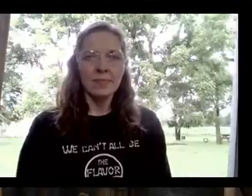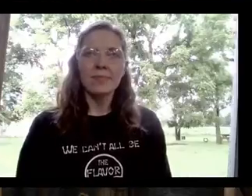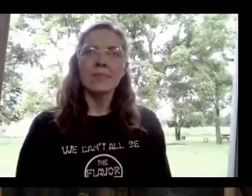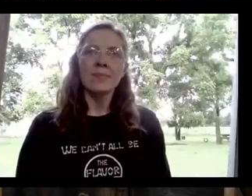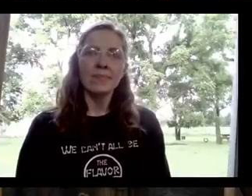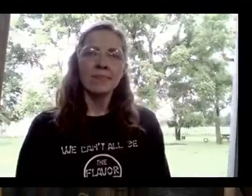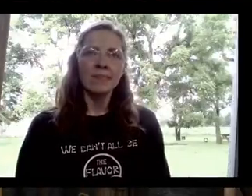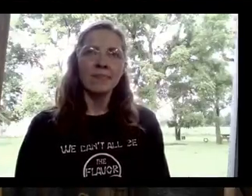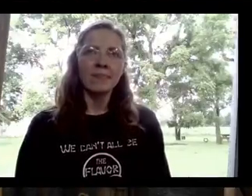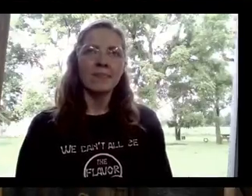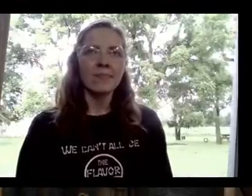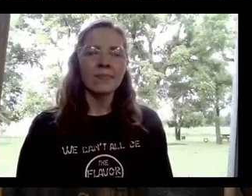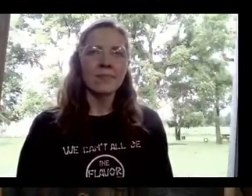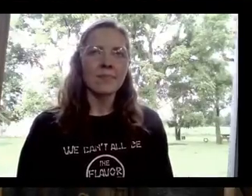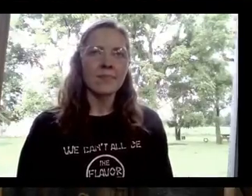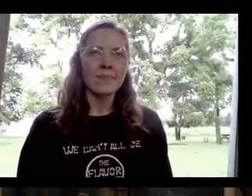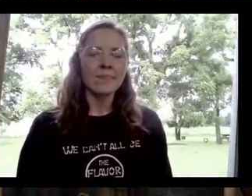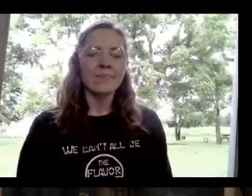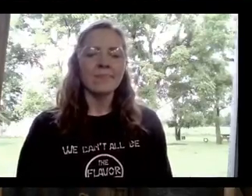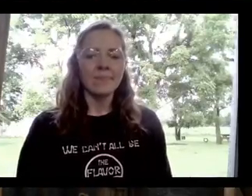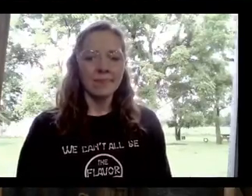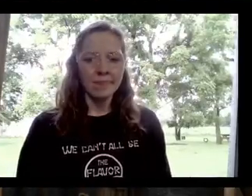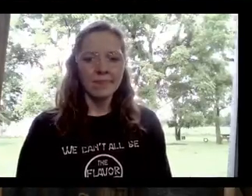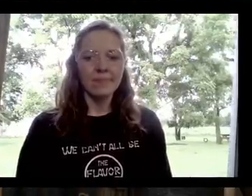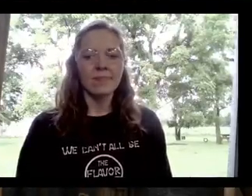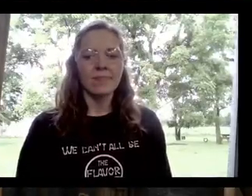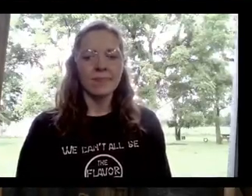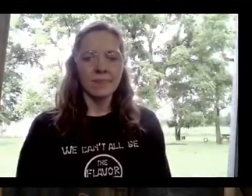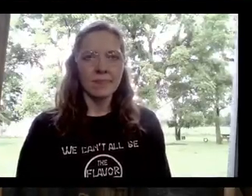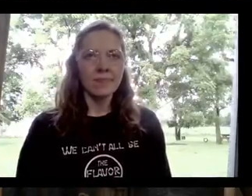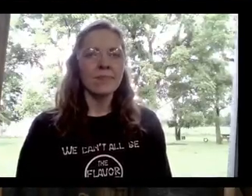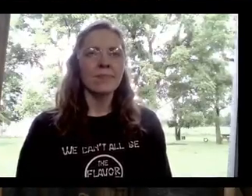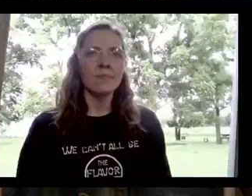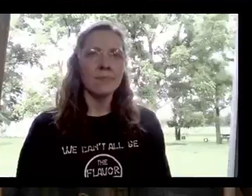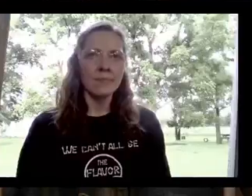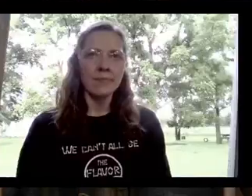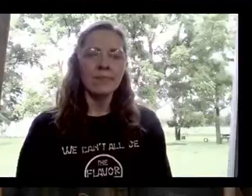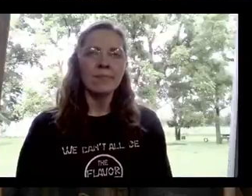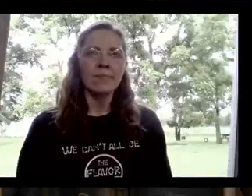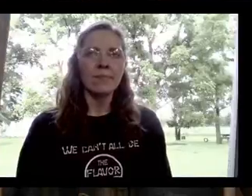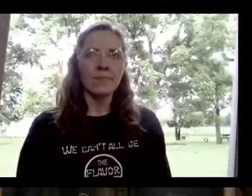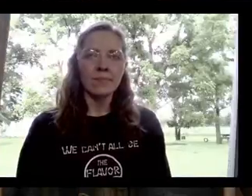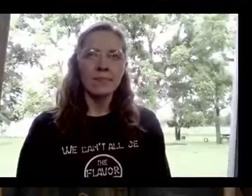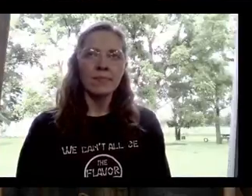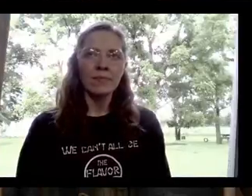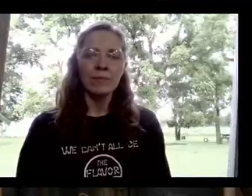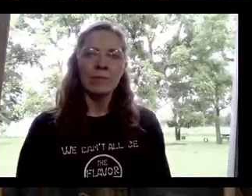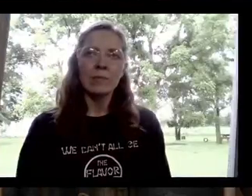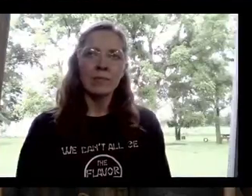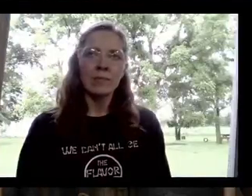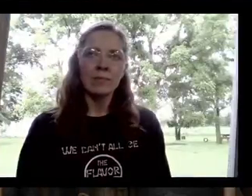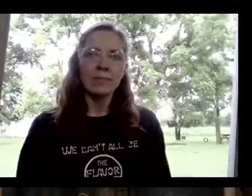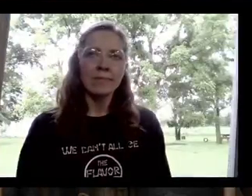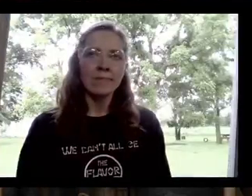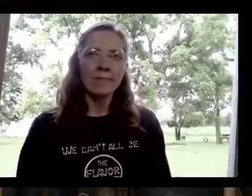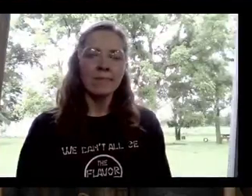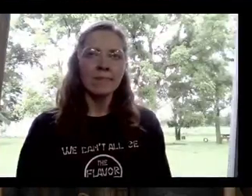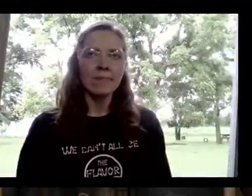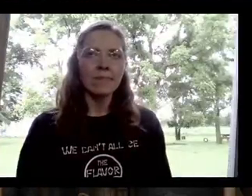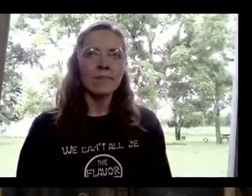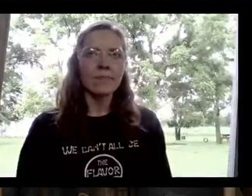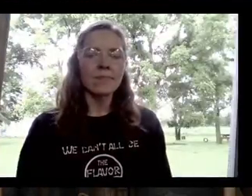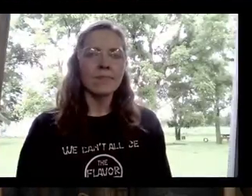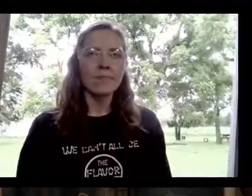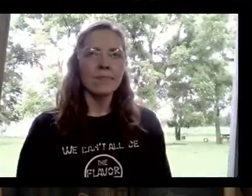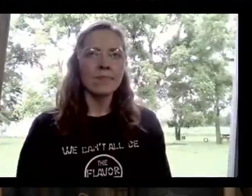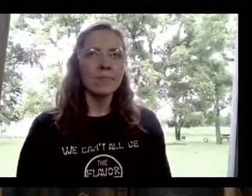for directing traffic. The only things that I recommend on Amazon or in any